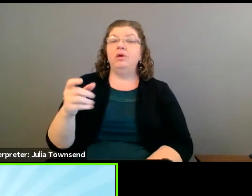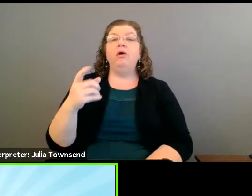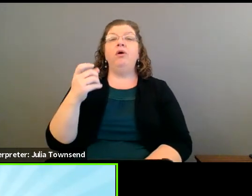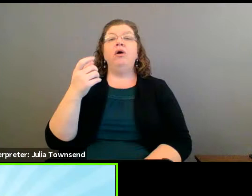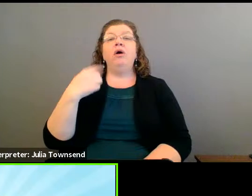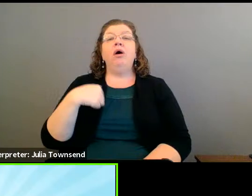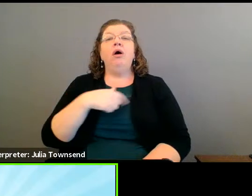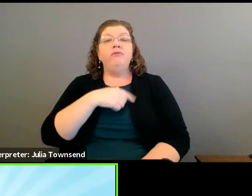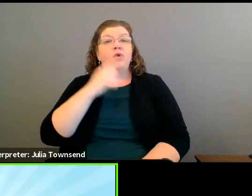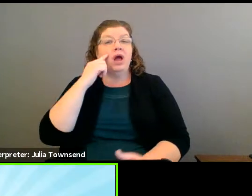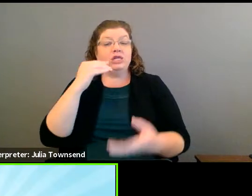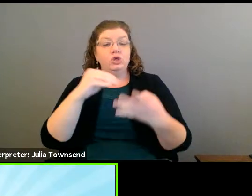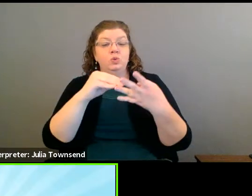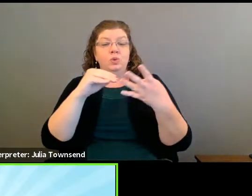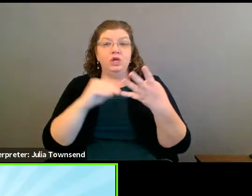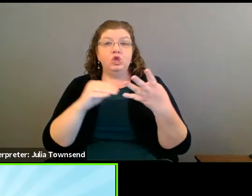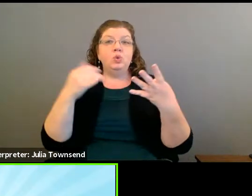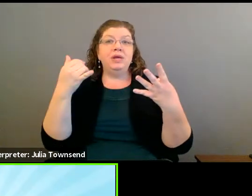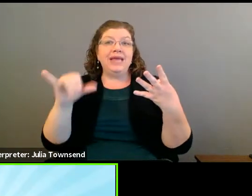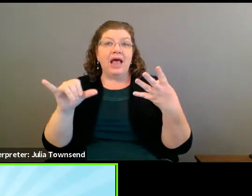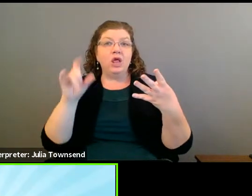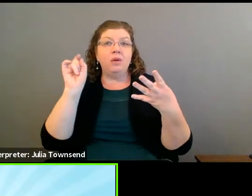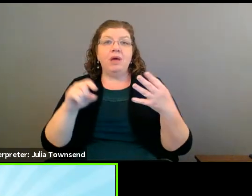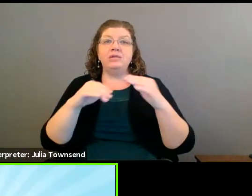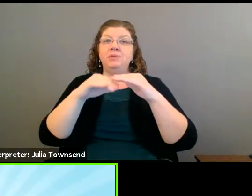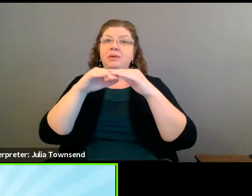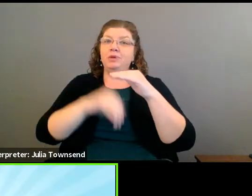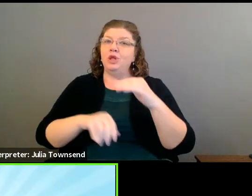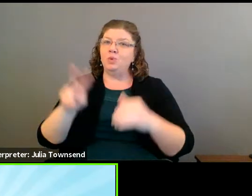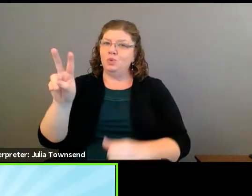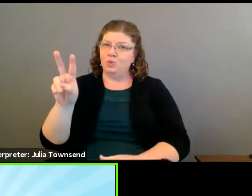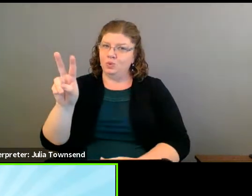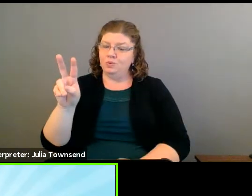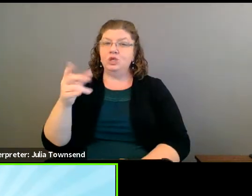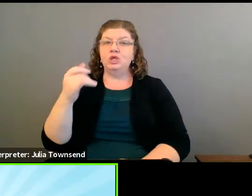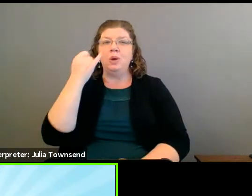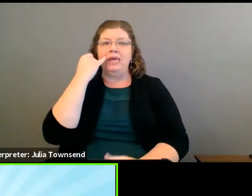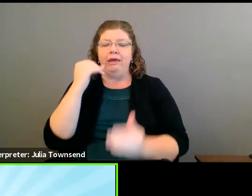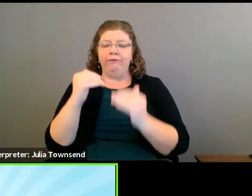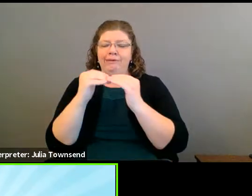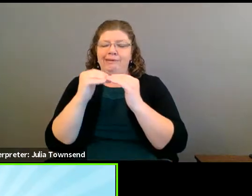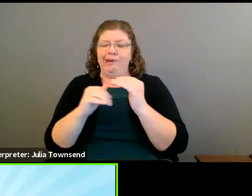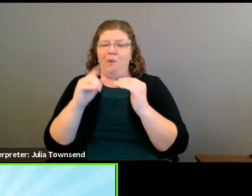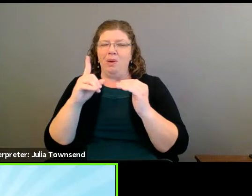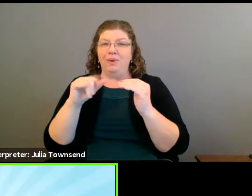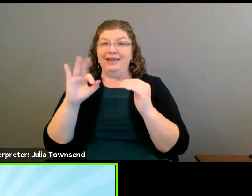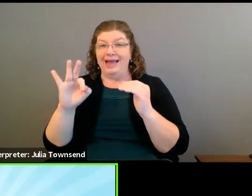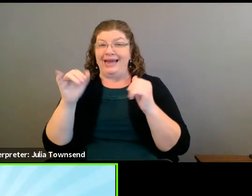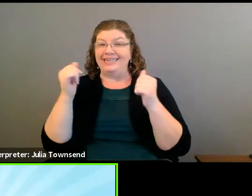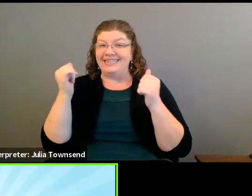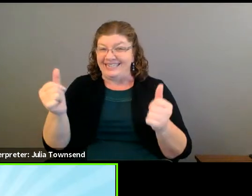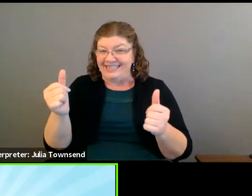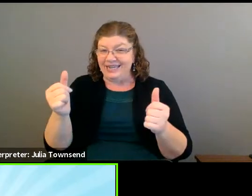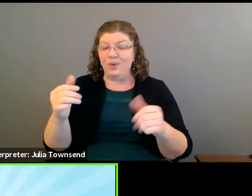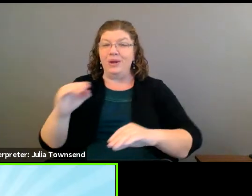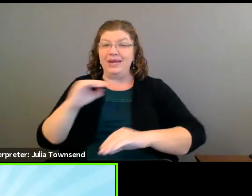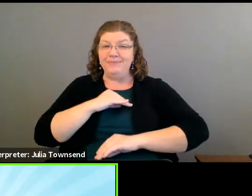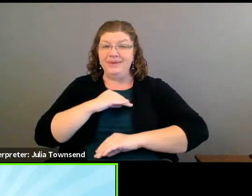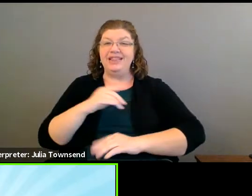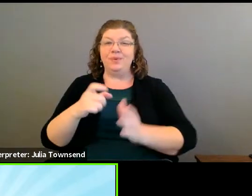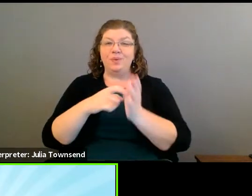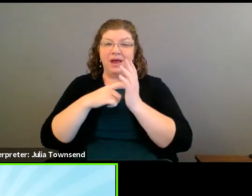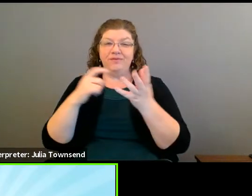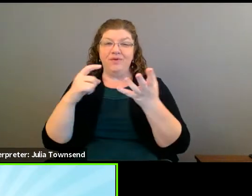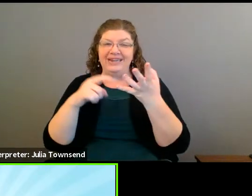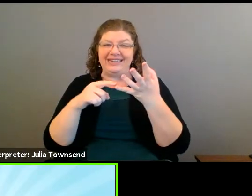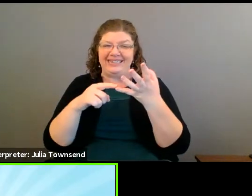go to the yellow tier, we have to be below 2. So if we were 1.9, we would meet the criteria for yellow tier. It